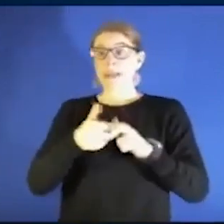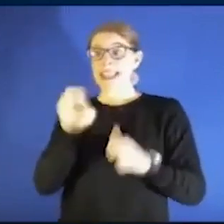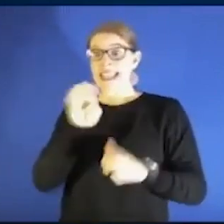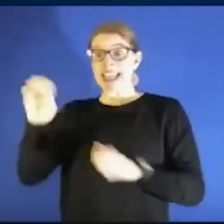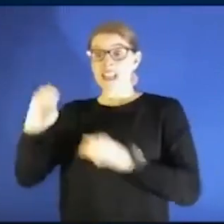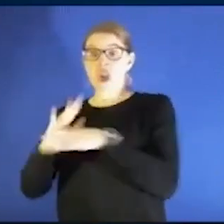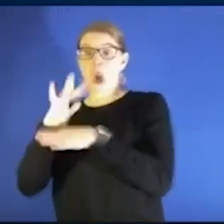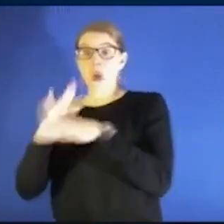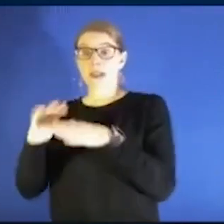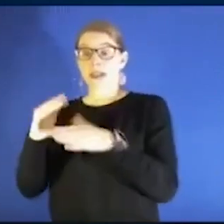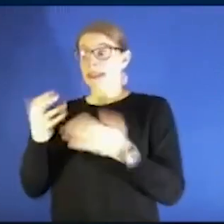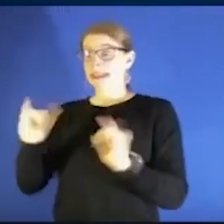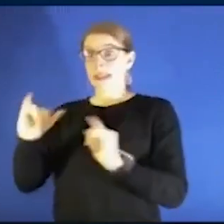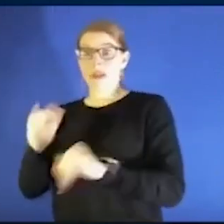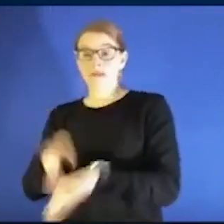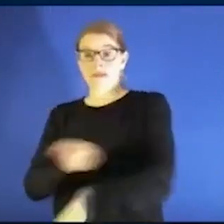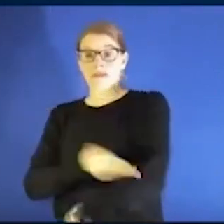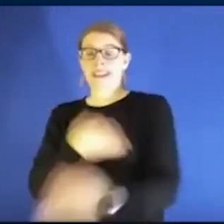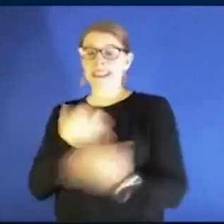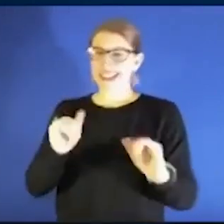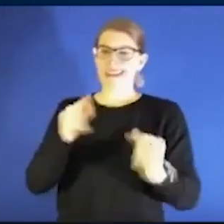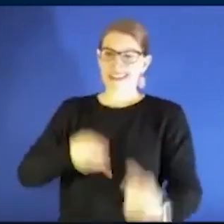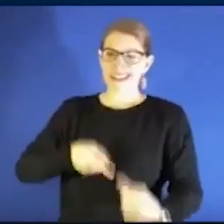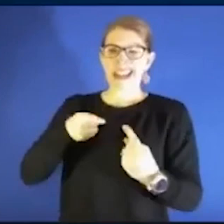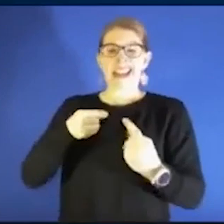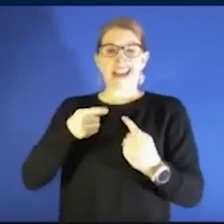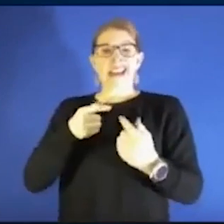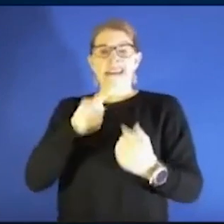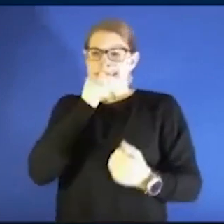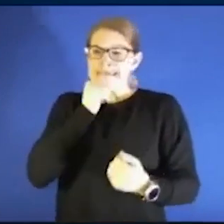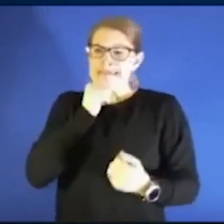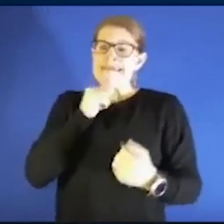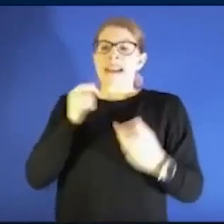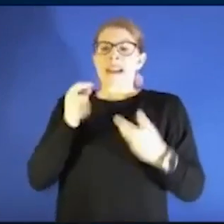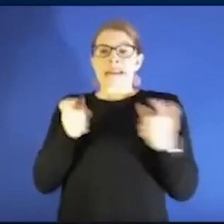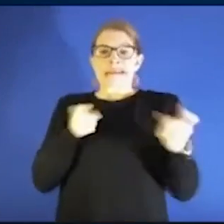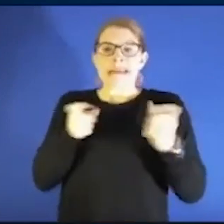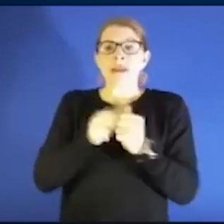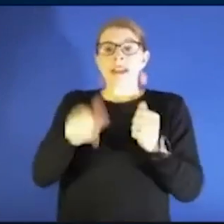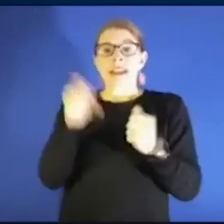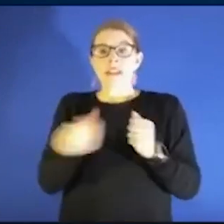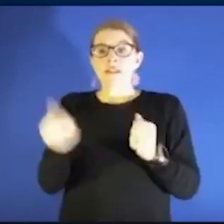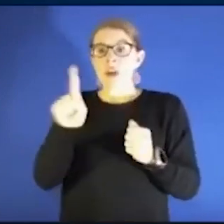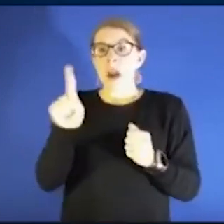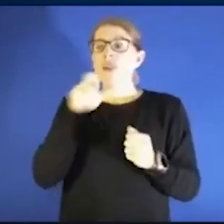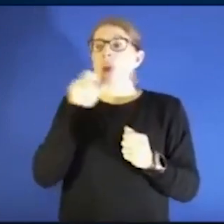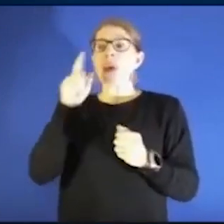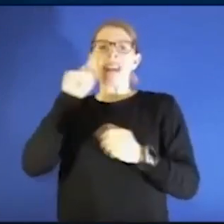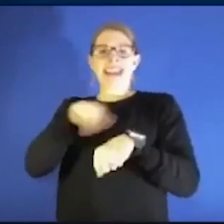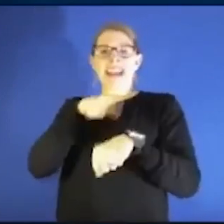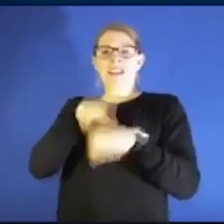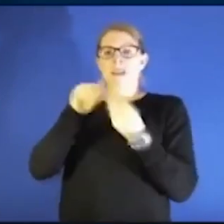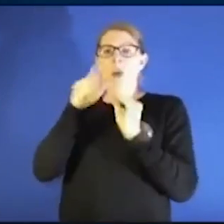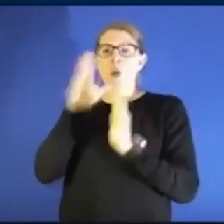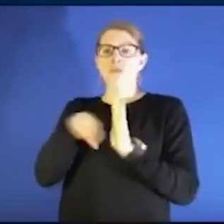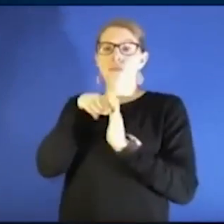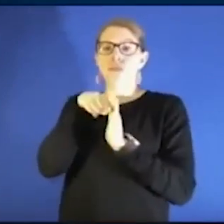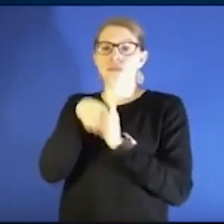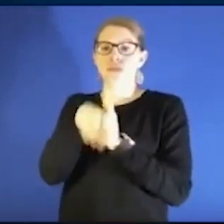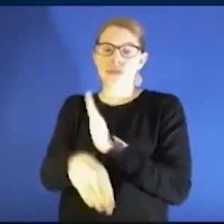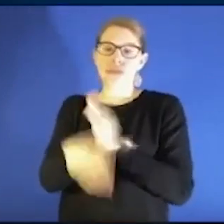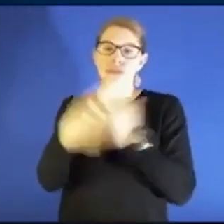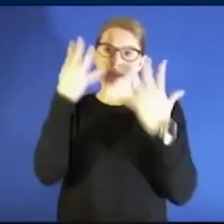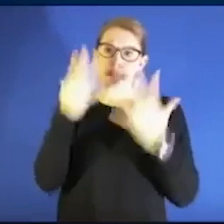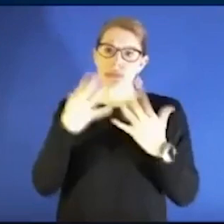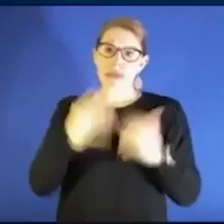still, dealing with this everywhere. And so I don't expect the national numbers to start trending down anytime soon, unfortunately. If we